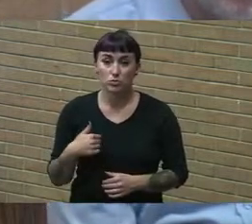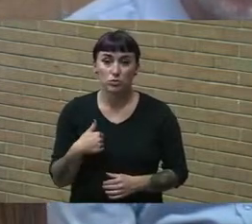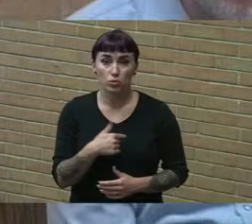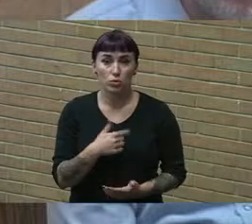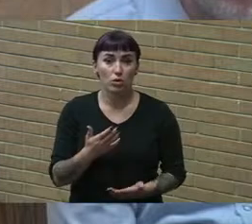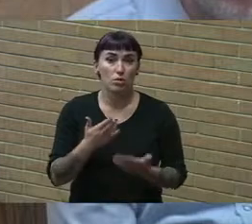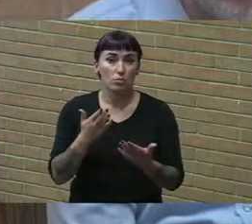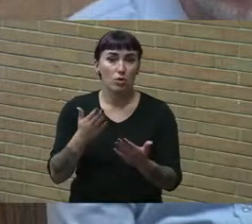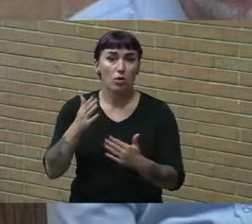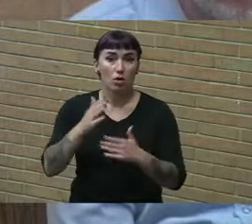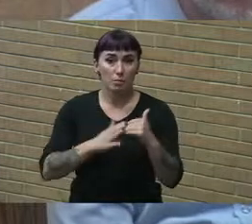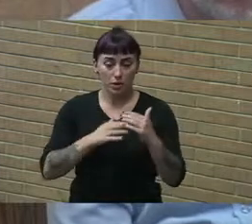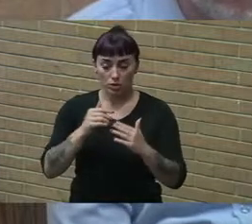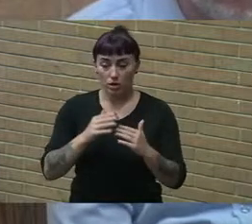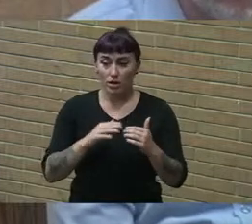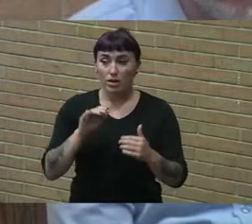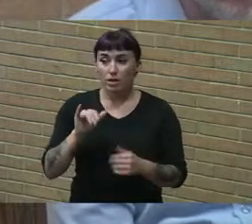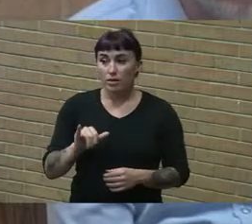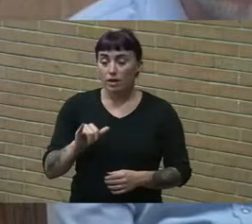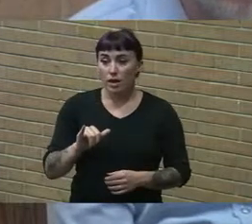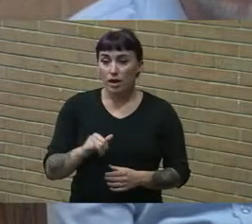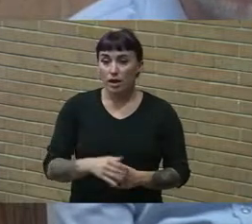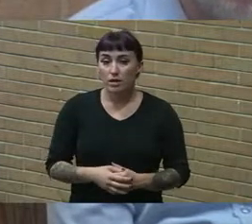a building which is